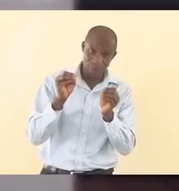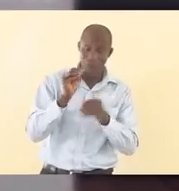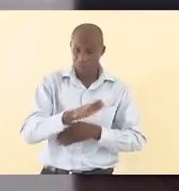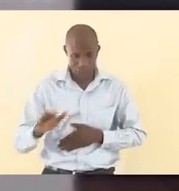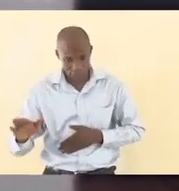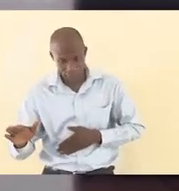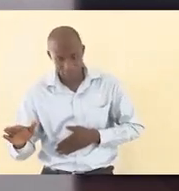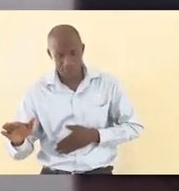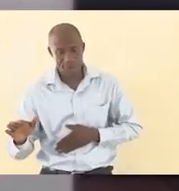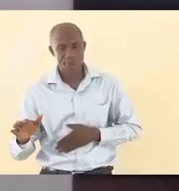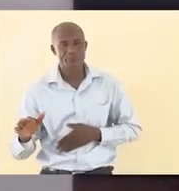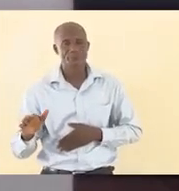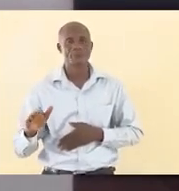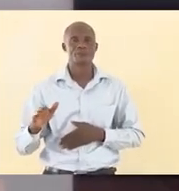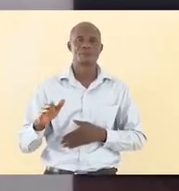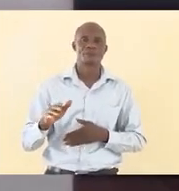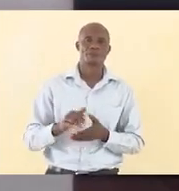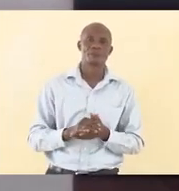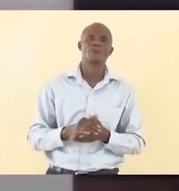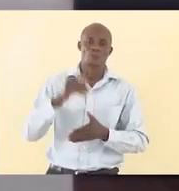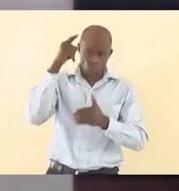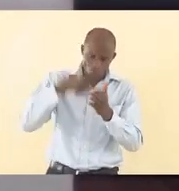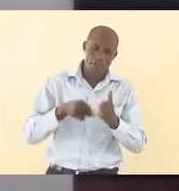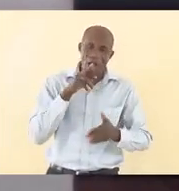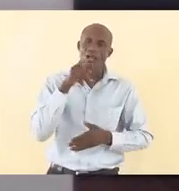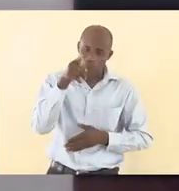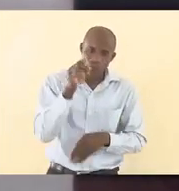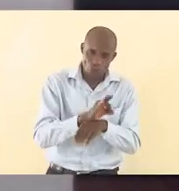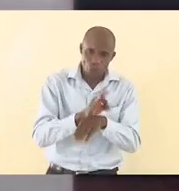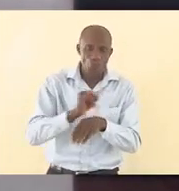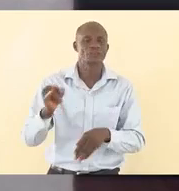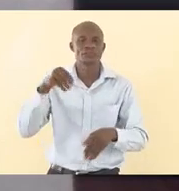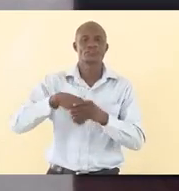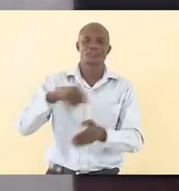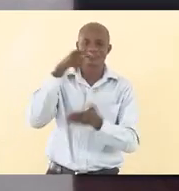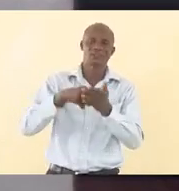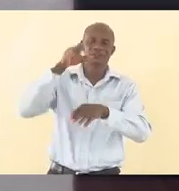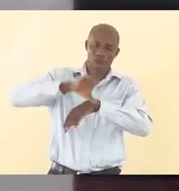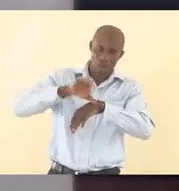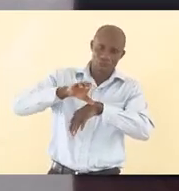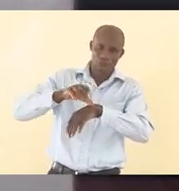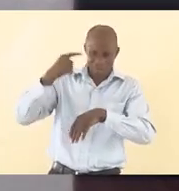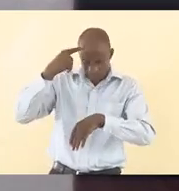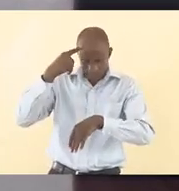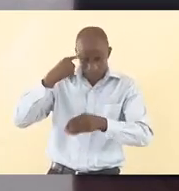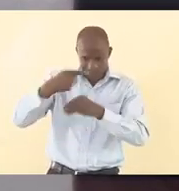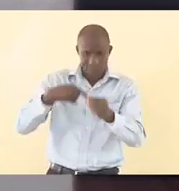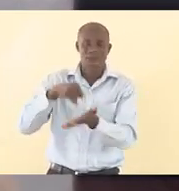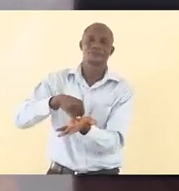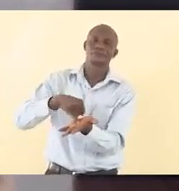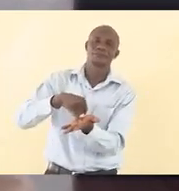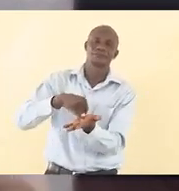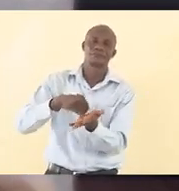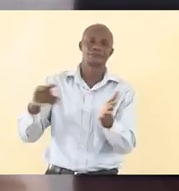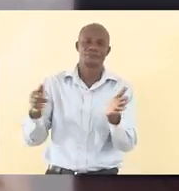with the catechism of parents and children. He goes to perform a role. What role are you performing in this chaplaincy? Please think about